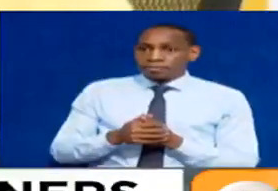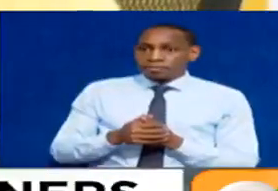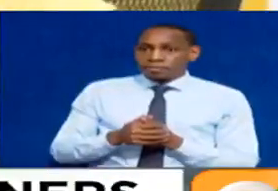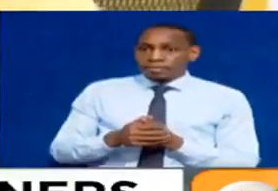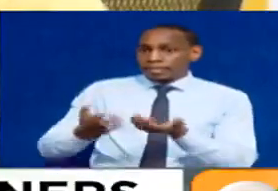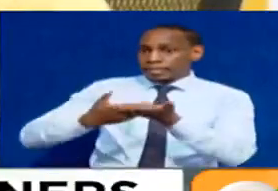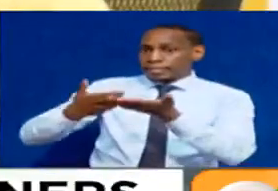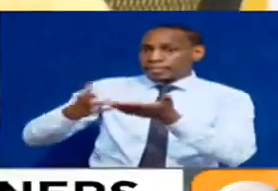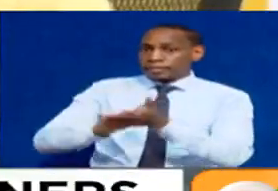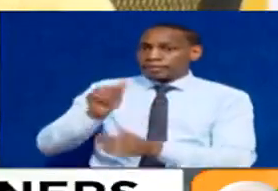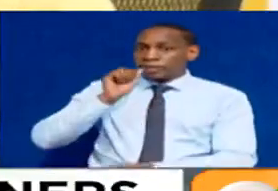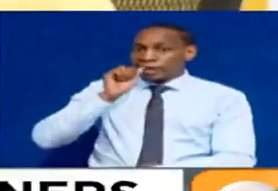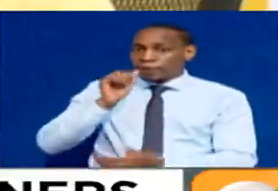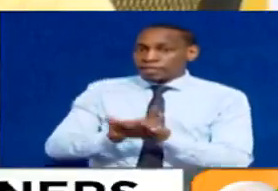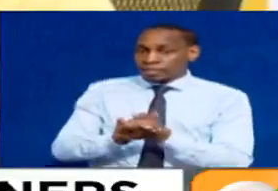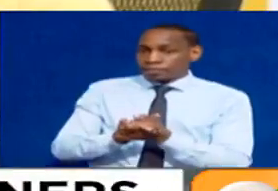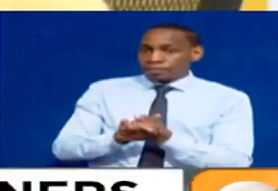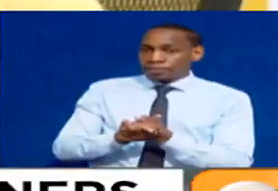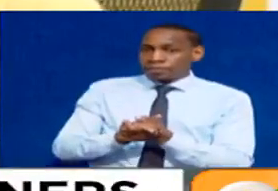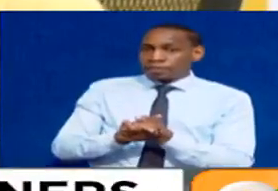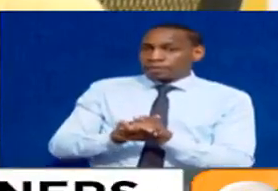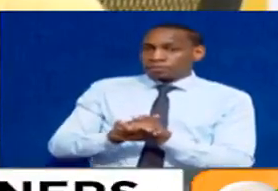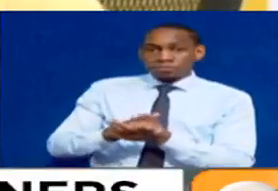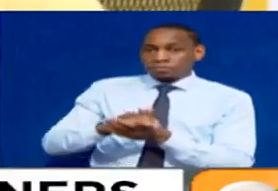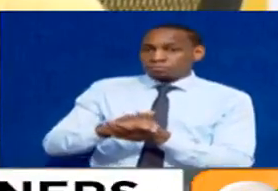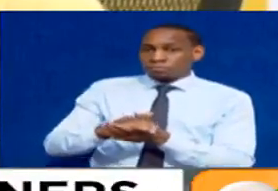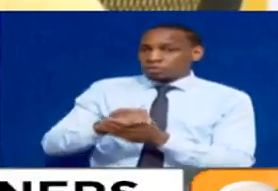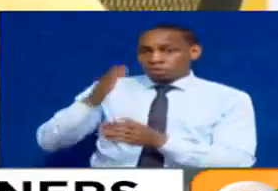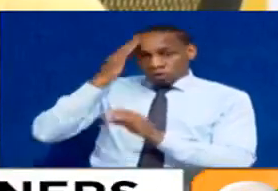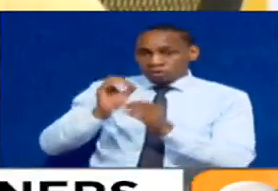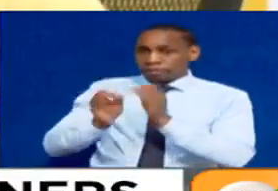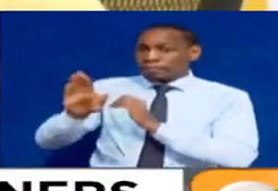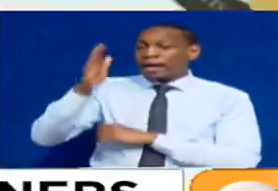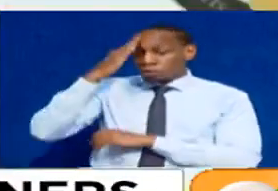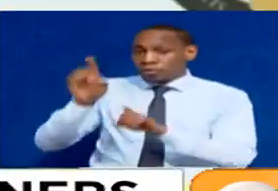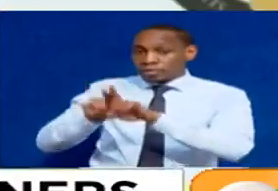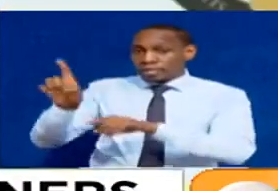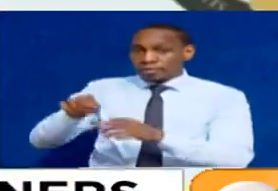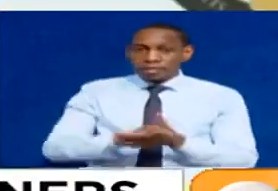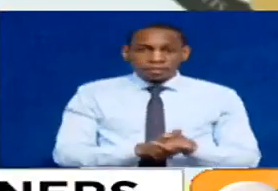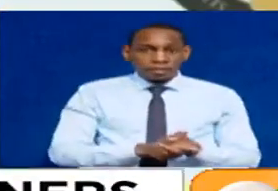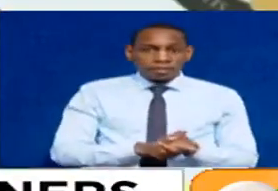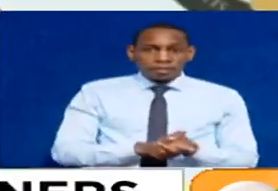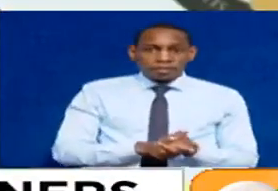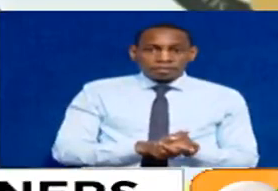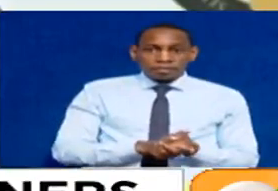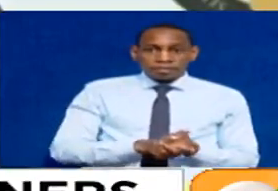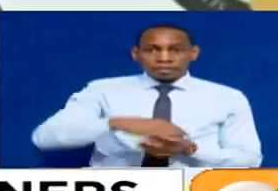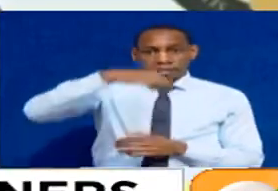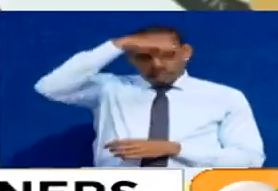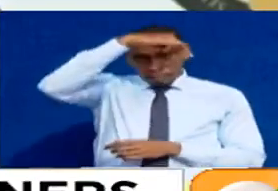and is registered in the British Virgin Islands. I don't know if you are aware of that. Degrees are